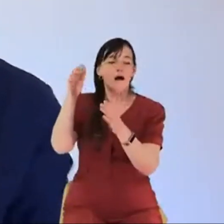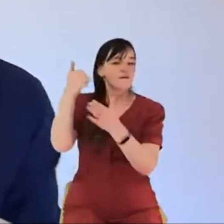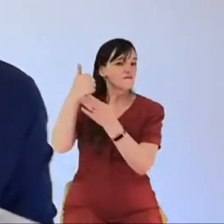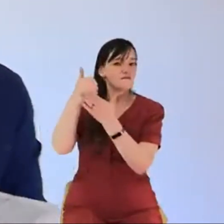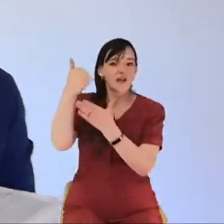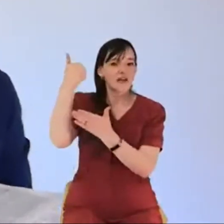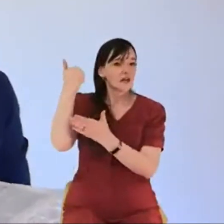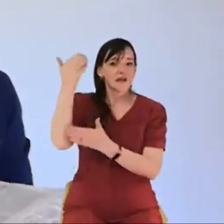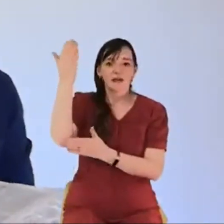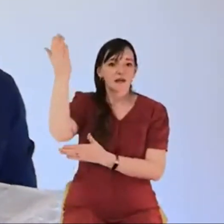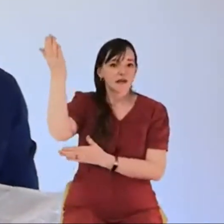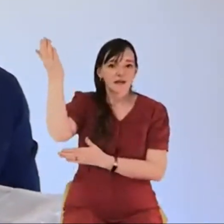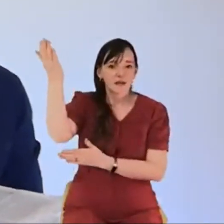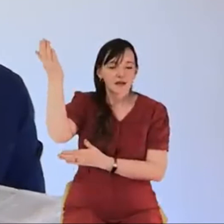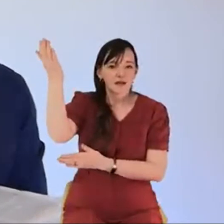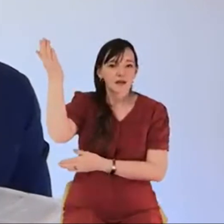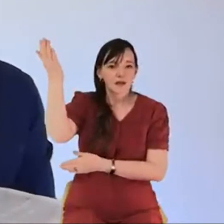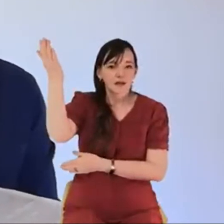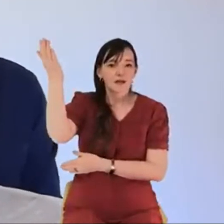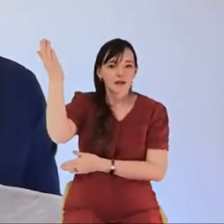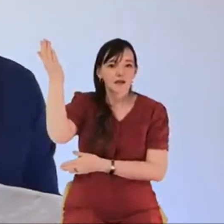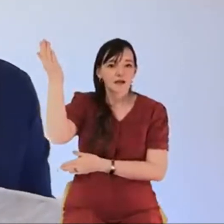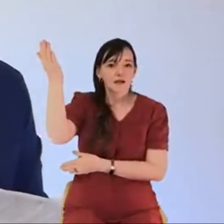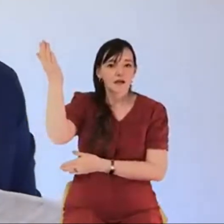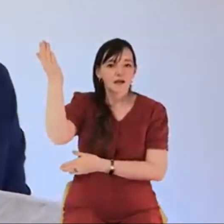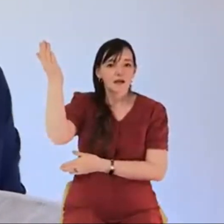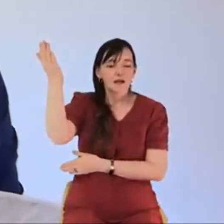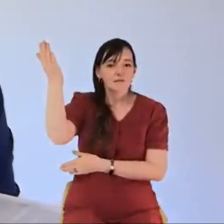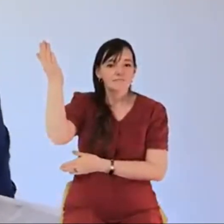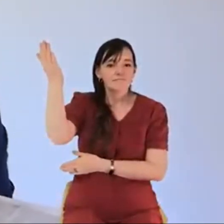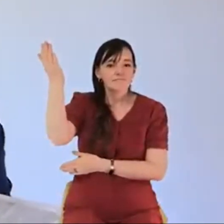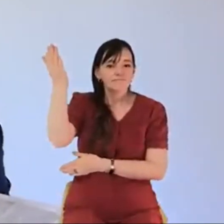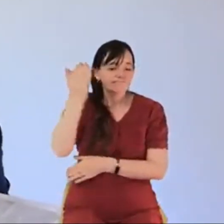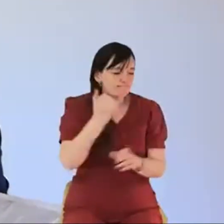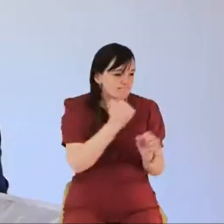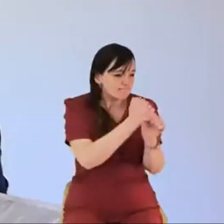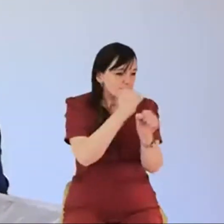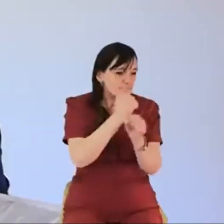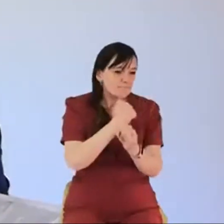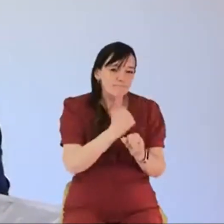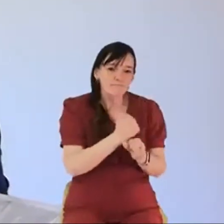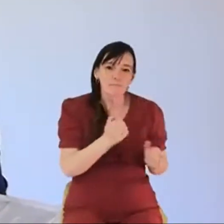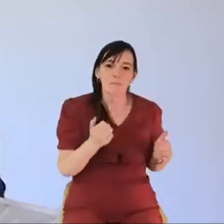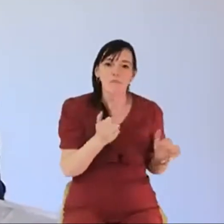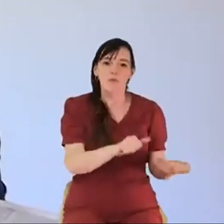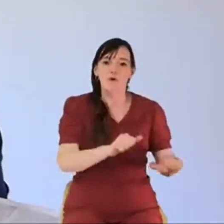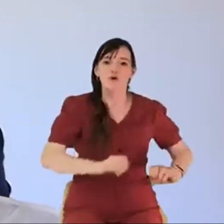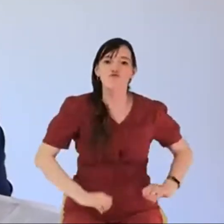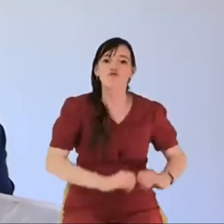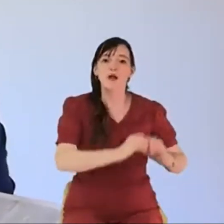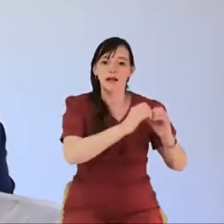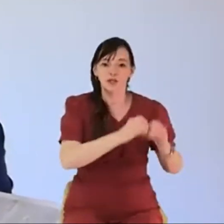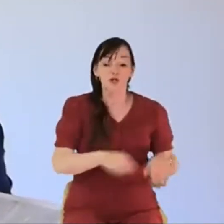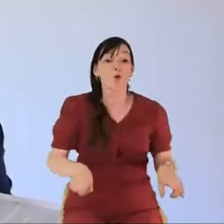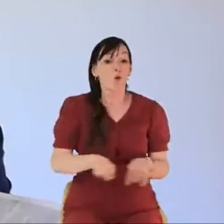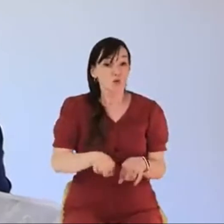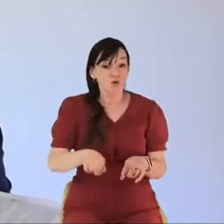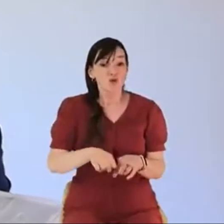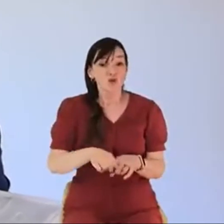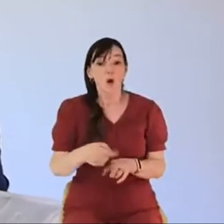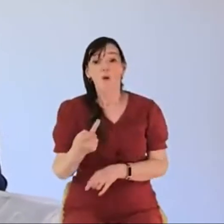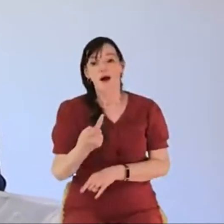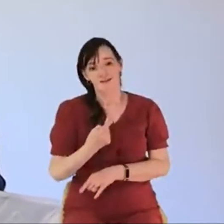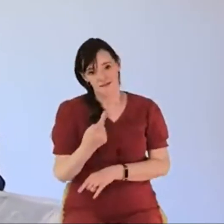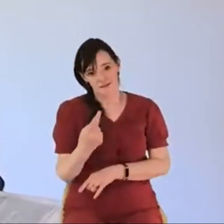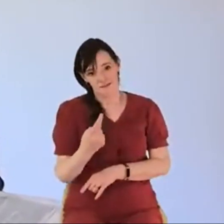brilliant? He will restore creation And he will restore us